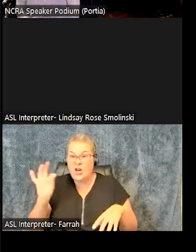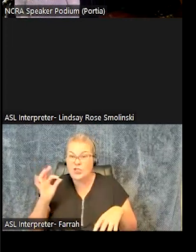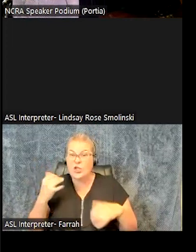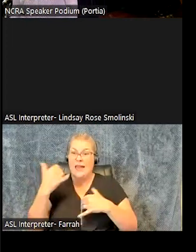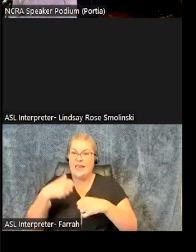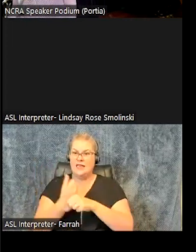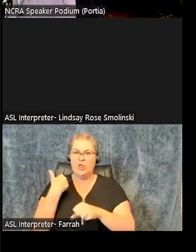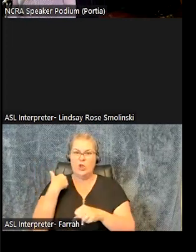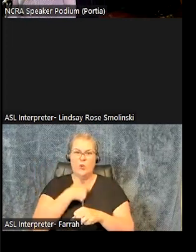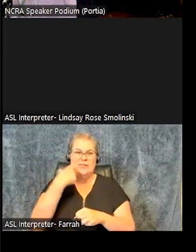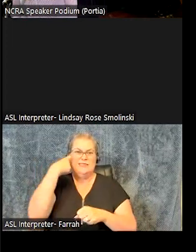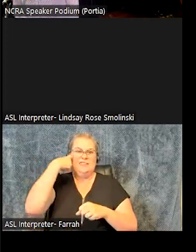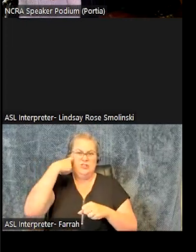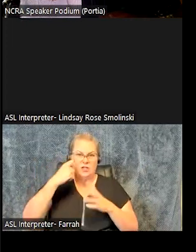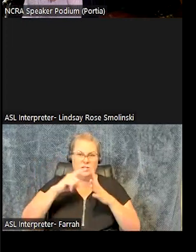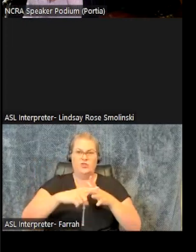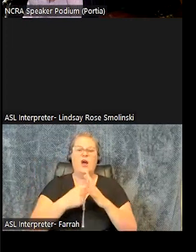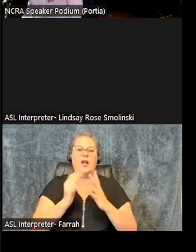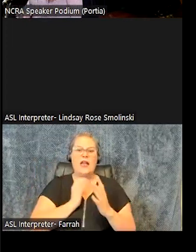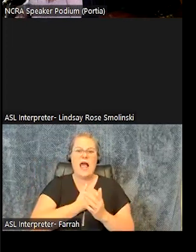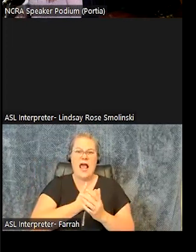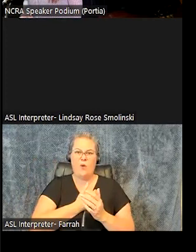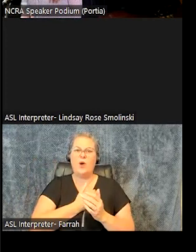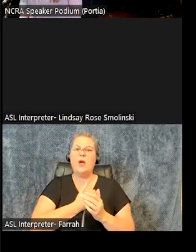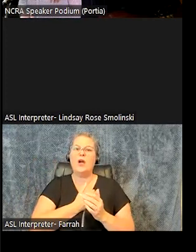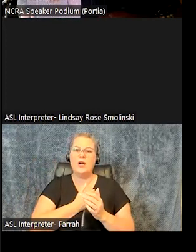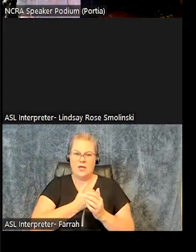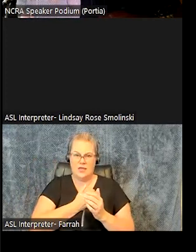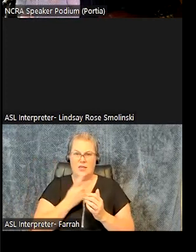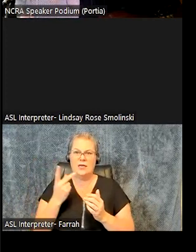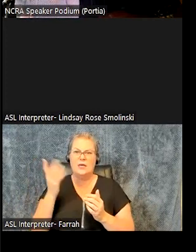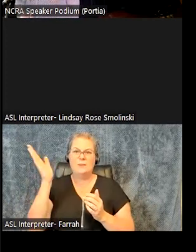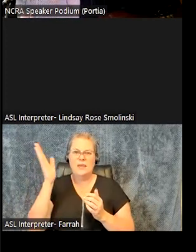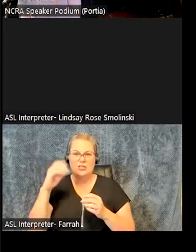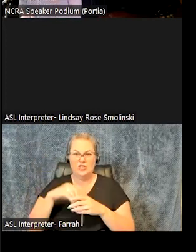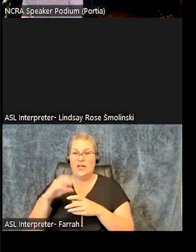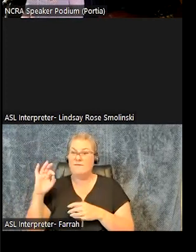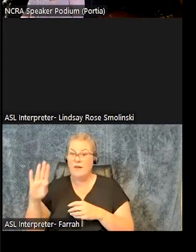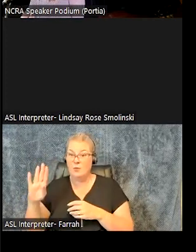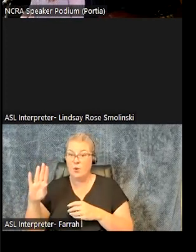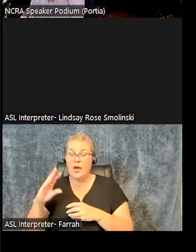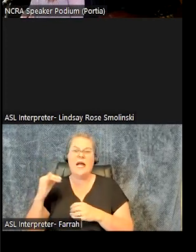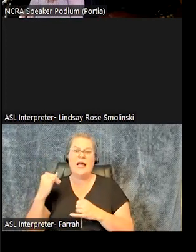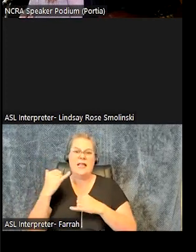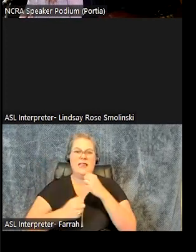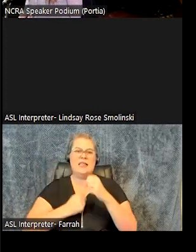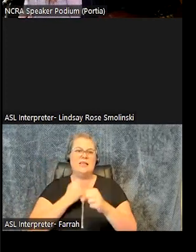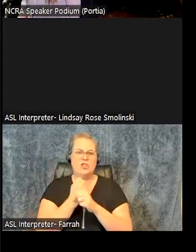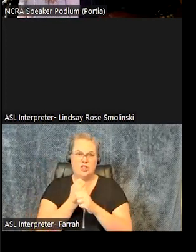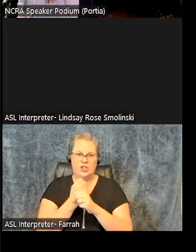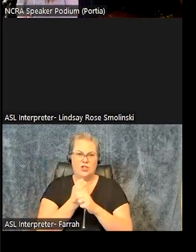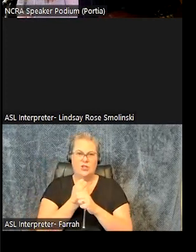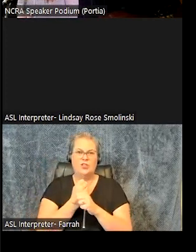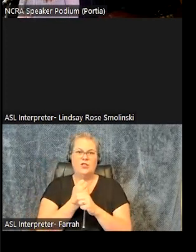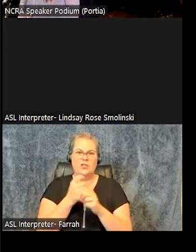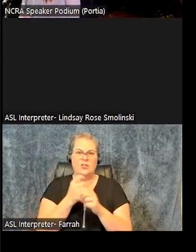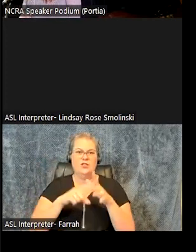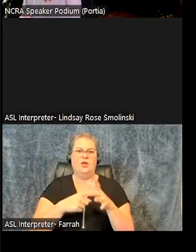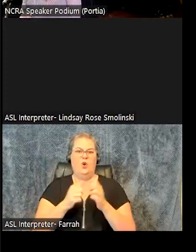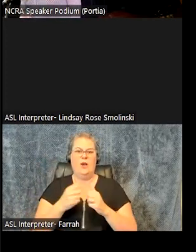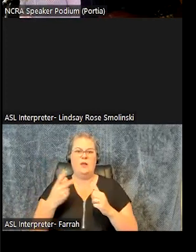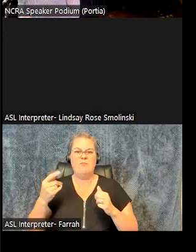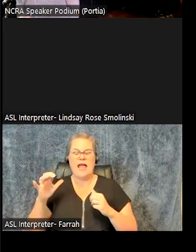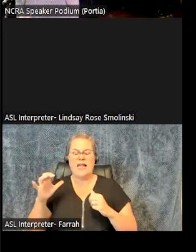just kicked off our initial pitch in February, and this year's material suppliers include plastic boxes from